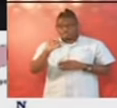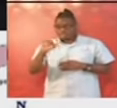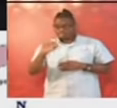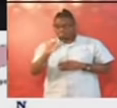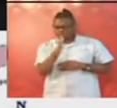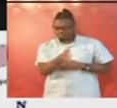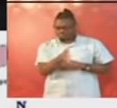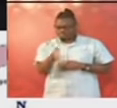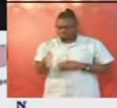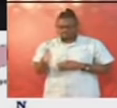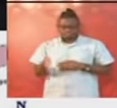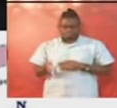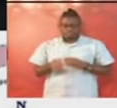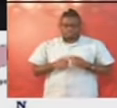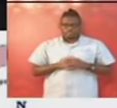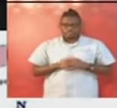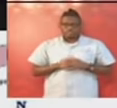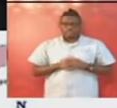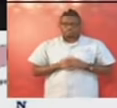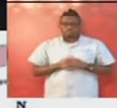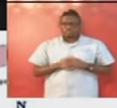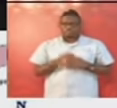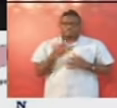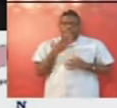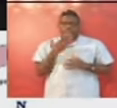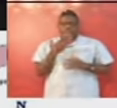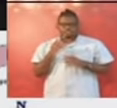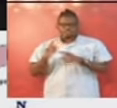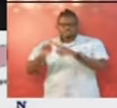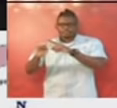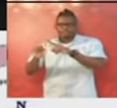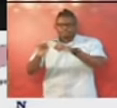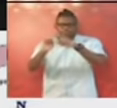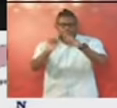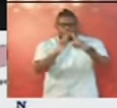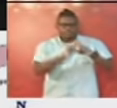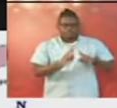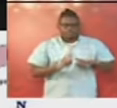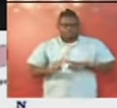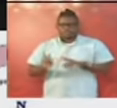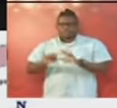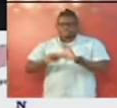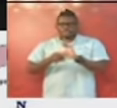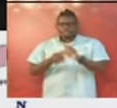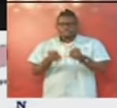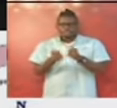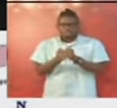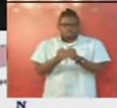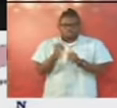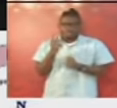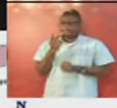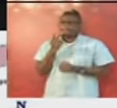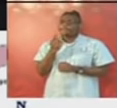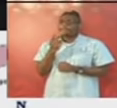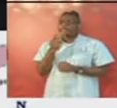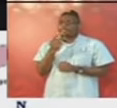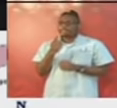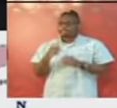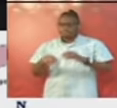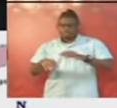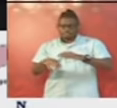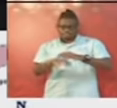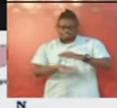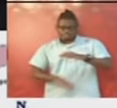Tobago. It is color coded, so if you start with the light pink, in Nariva Mayaro on the bottom, it gives